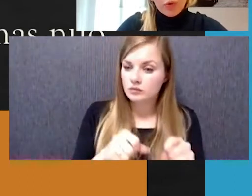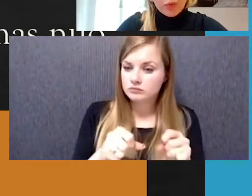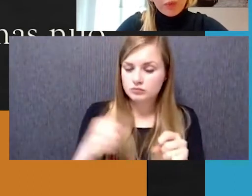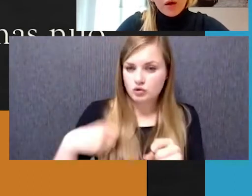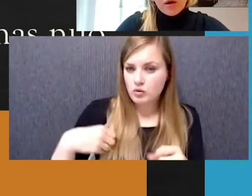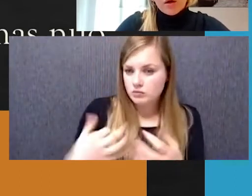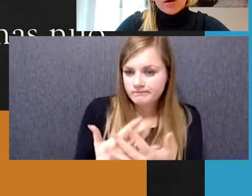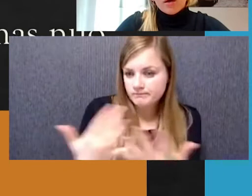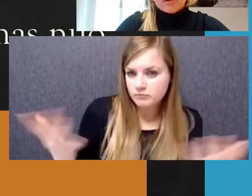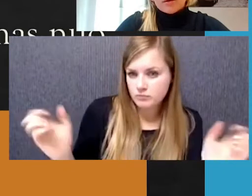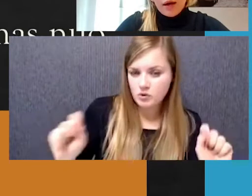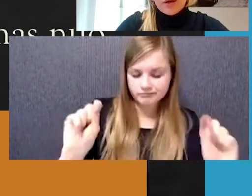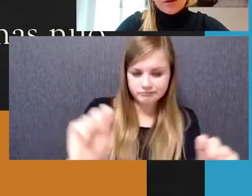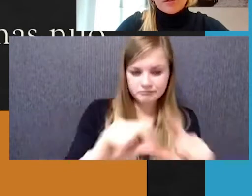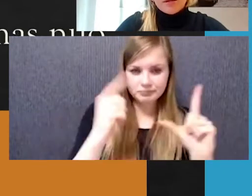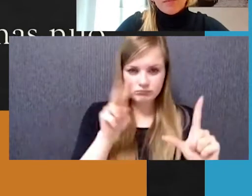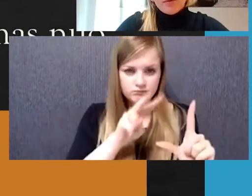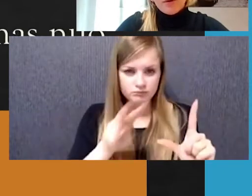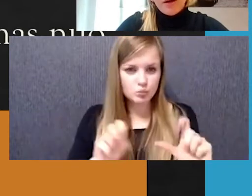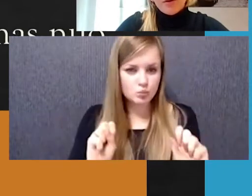can be kept there for a longer time.